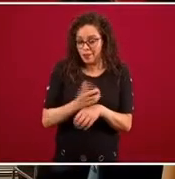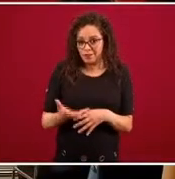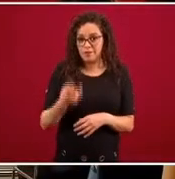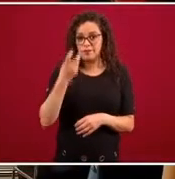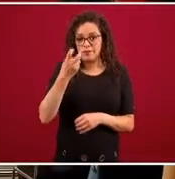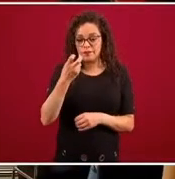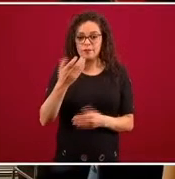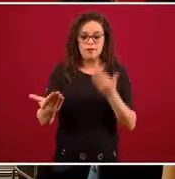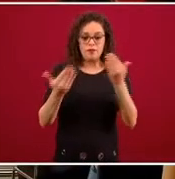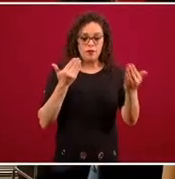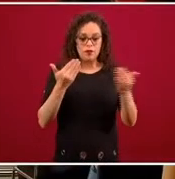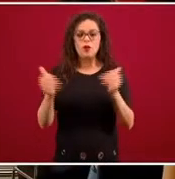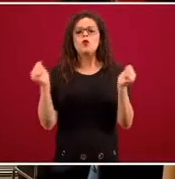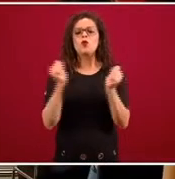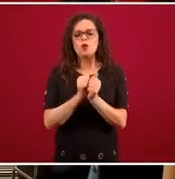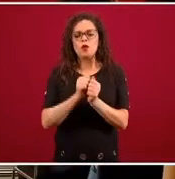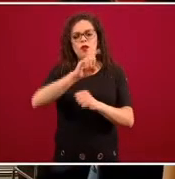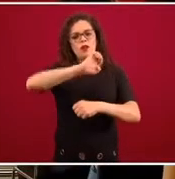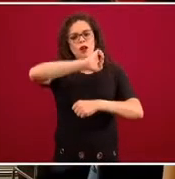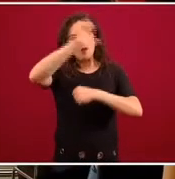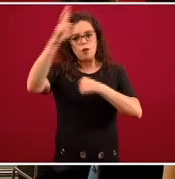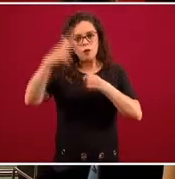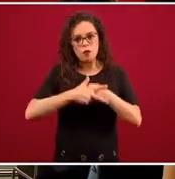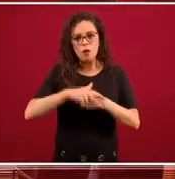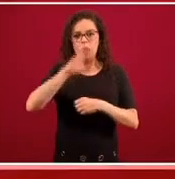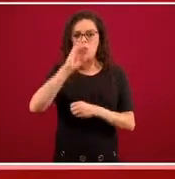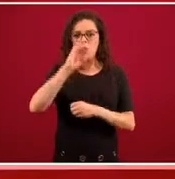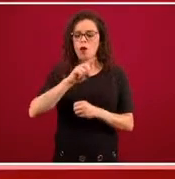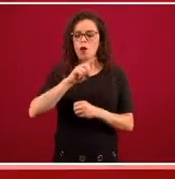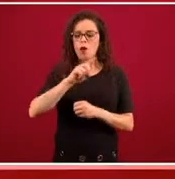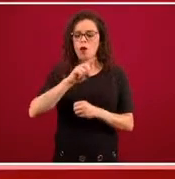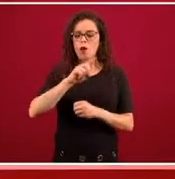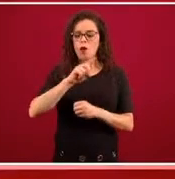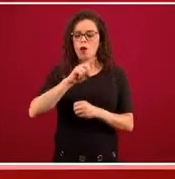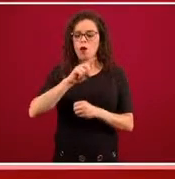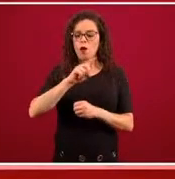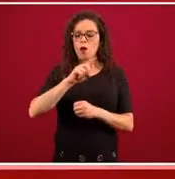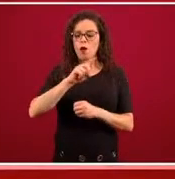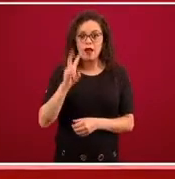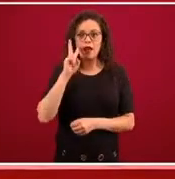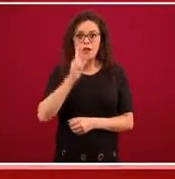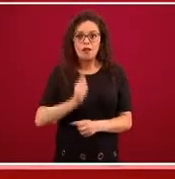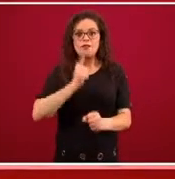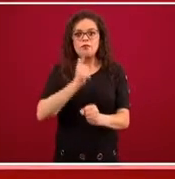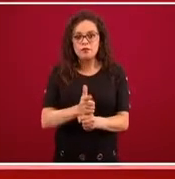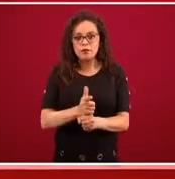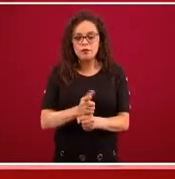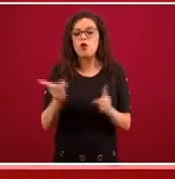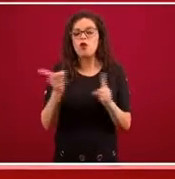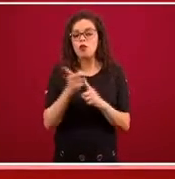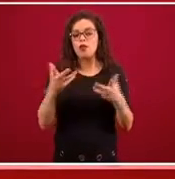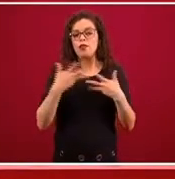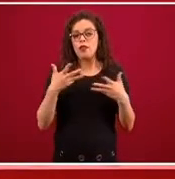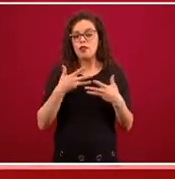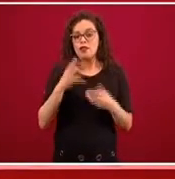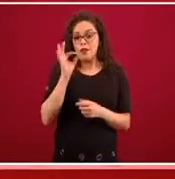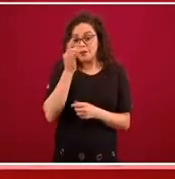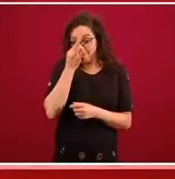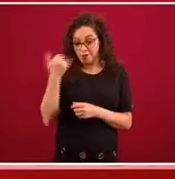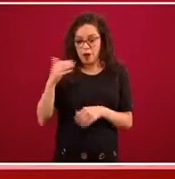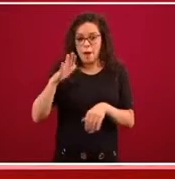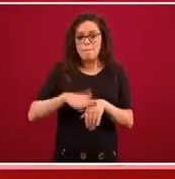rate. This is sort of what we were doing, the exercise we were doing when we compared, for example, the